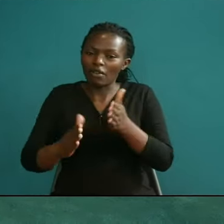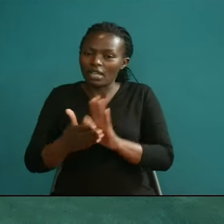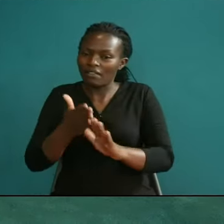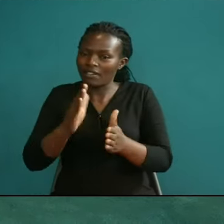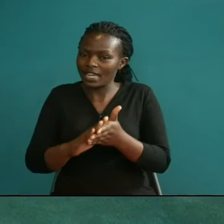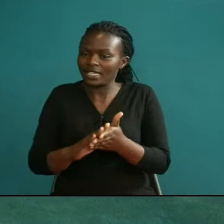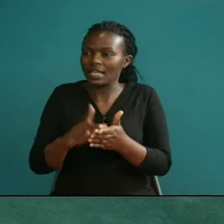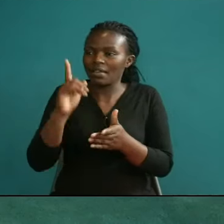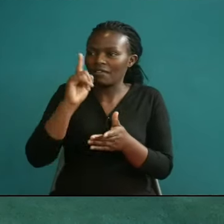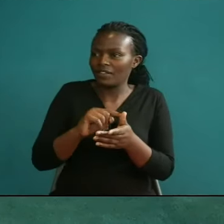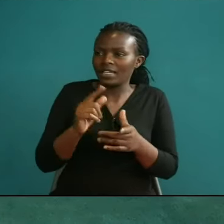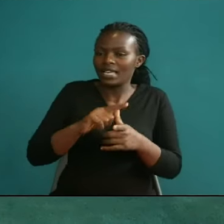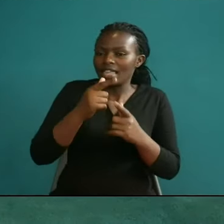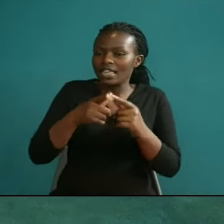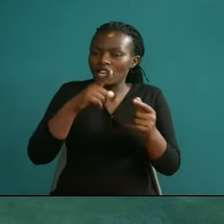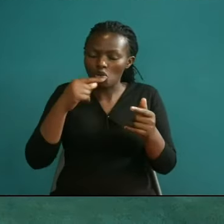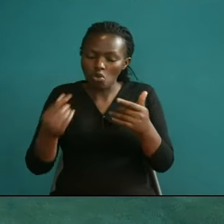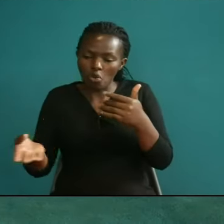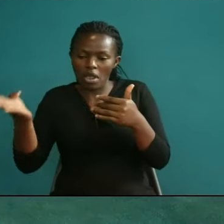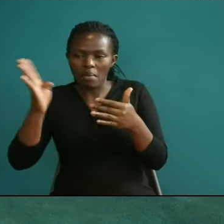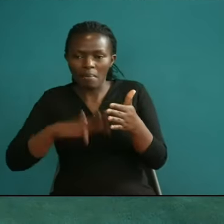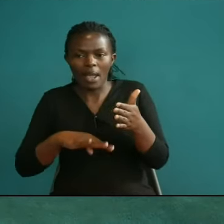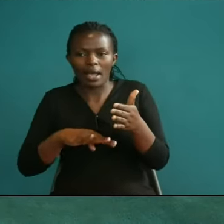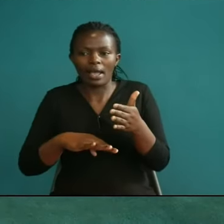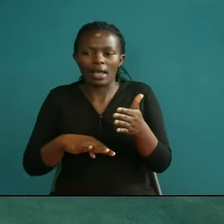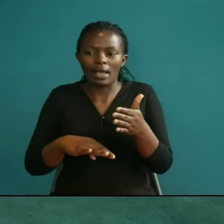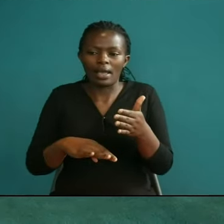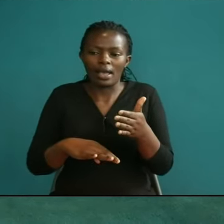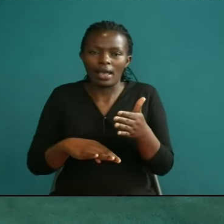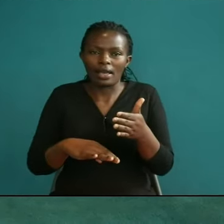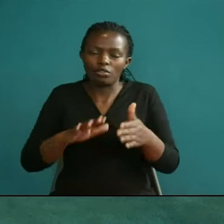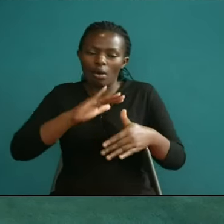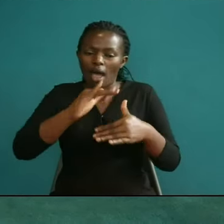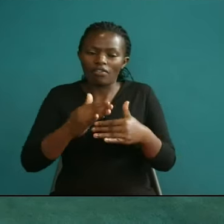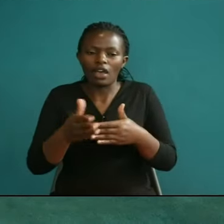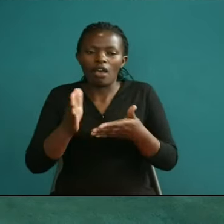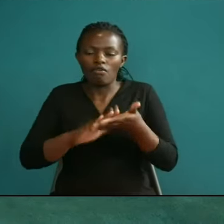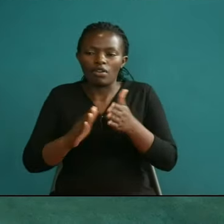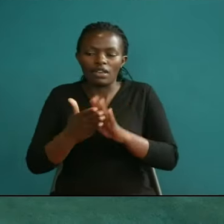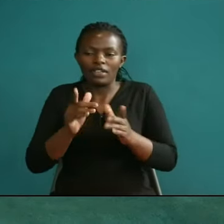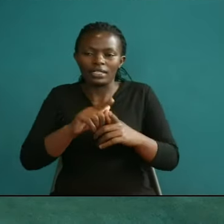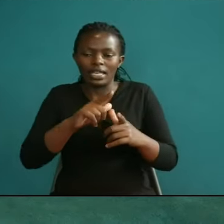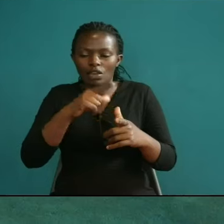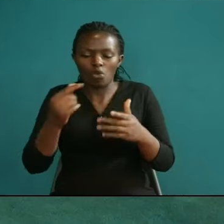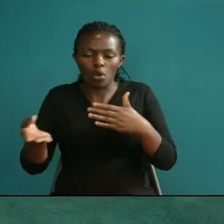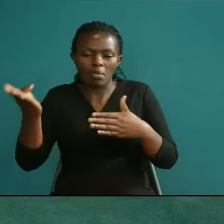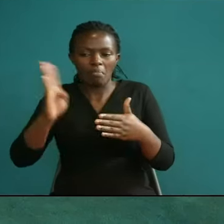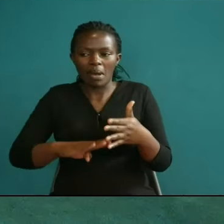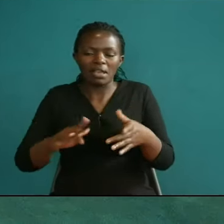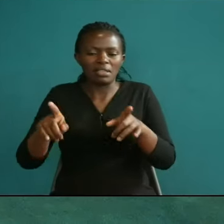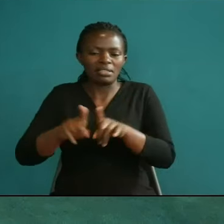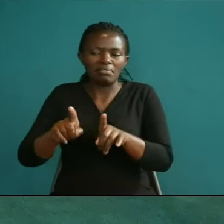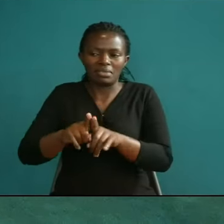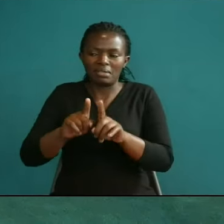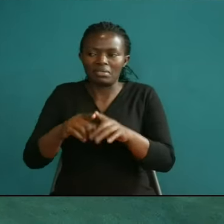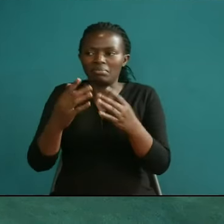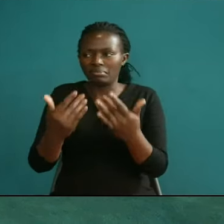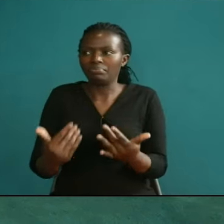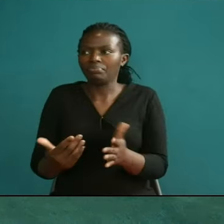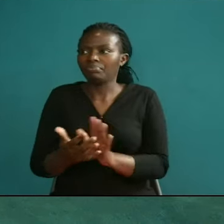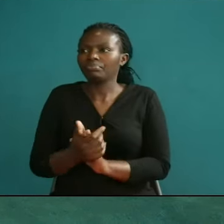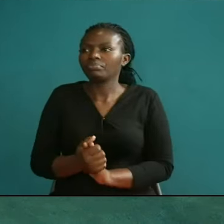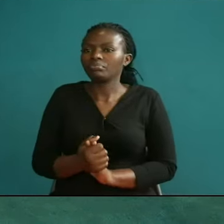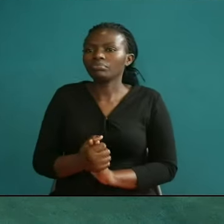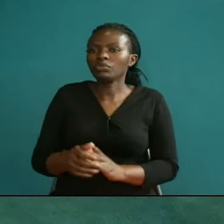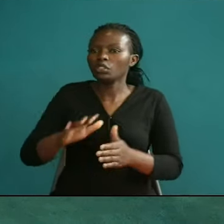back to the same sin, mm-hmm, is likened unto a dog running into a pit, okay, over and over after being rescued. Mm-hmm.